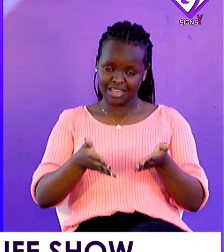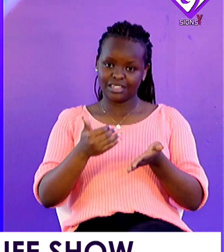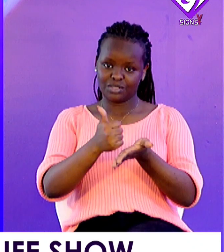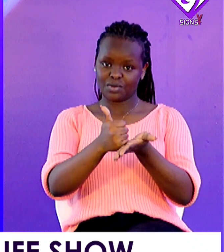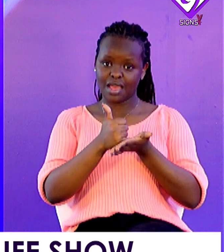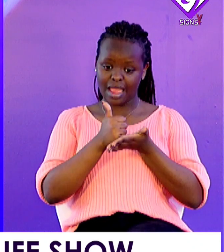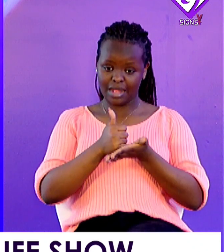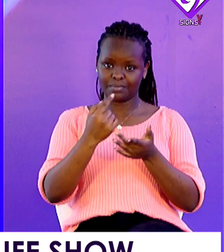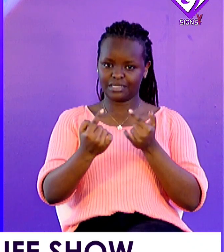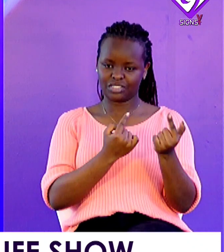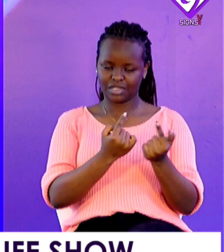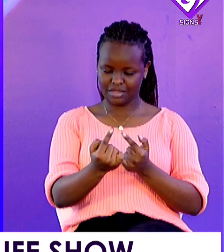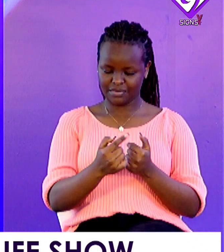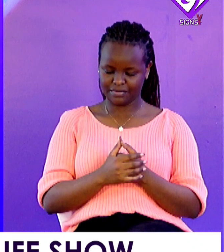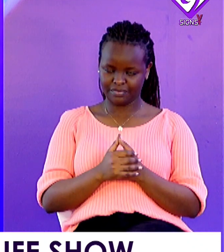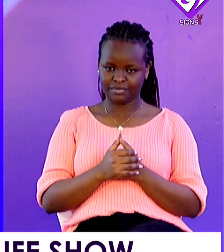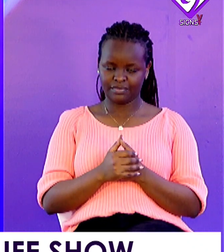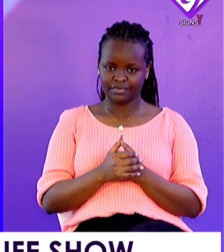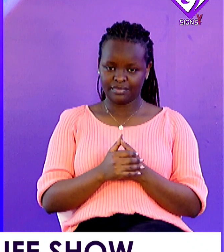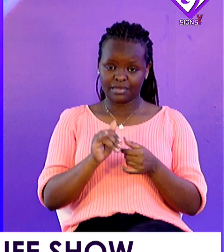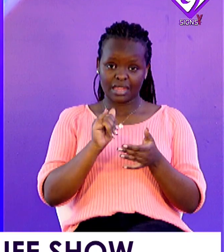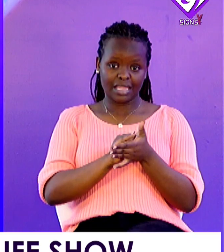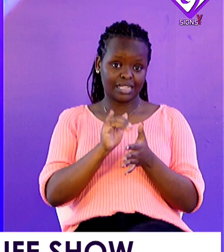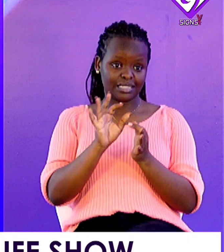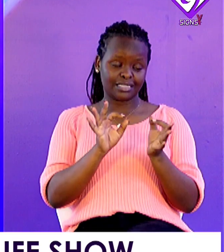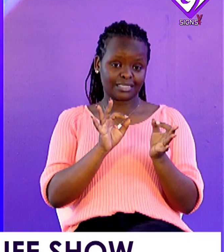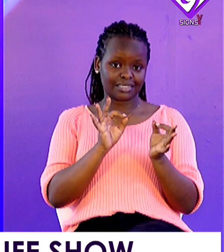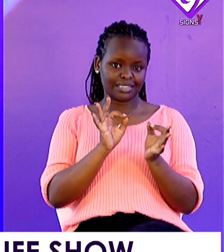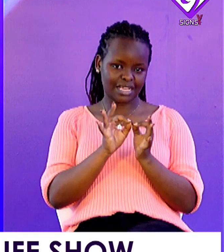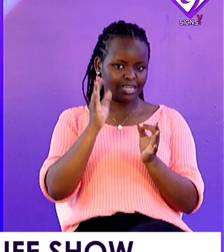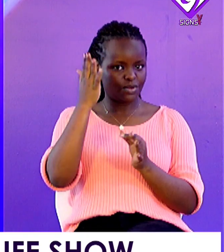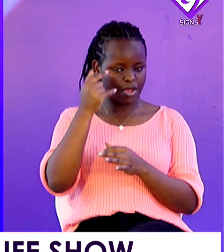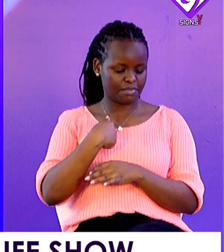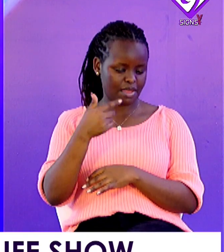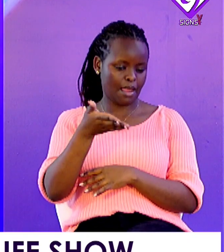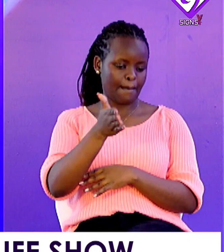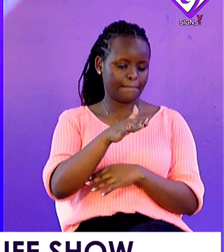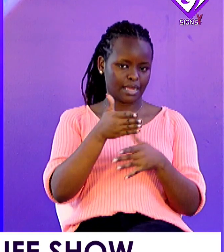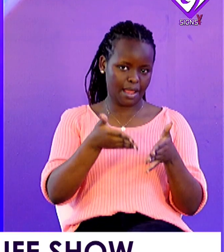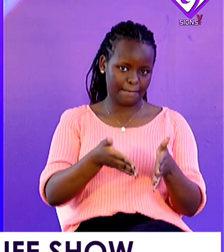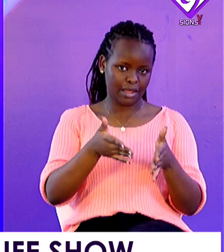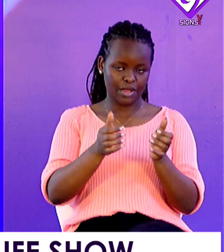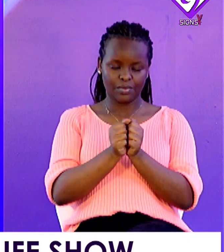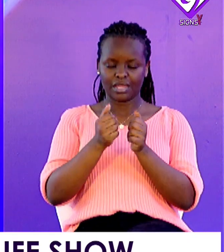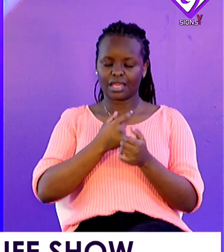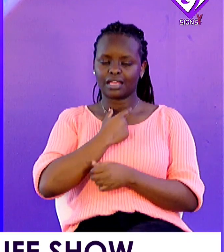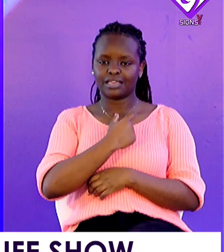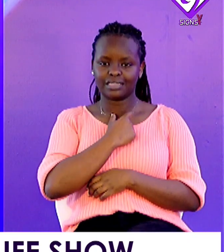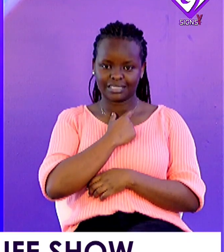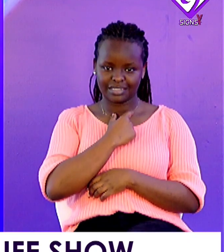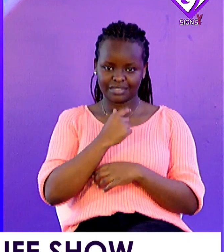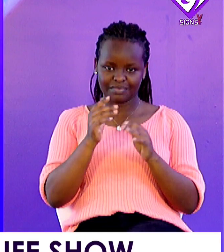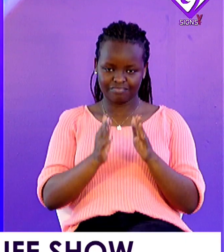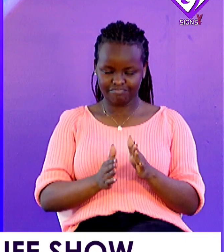Remember, we energize each other. And that is precisely why I'm back with a guest, back